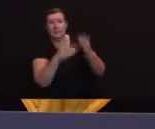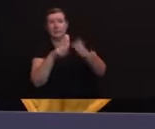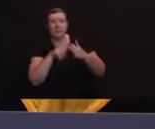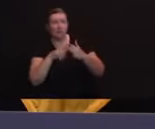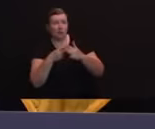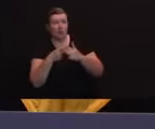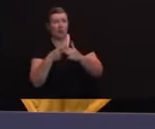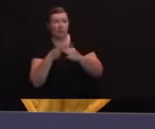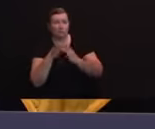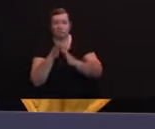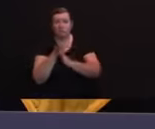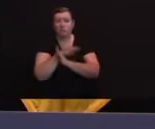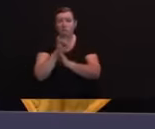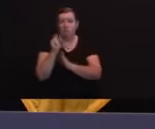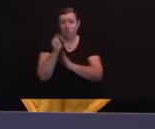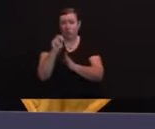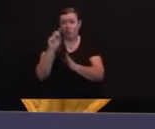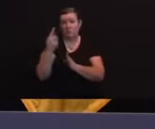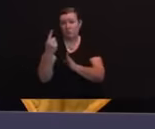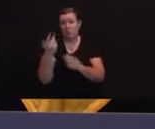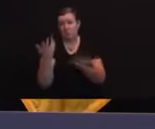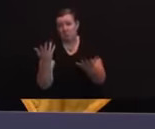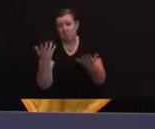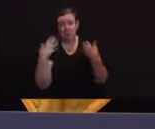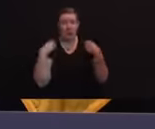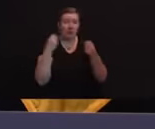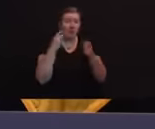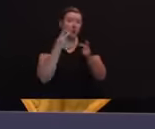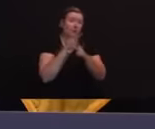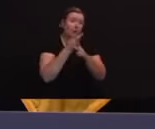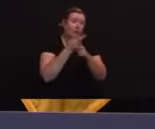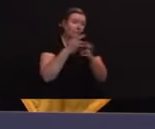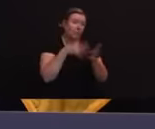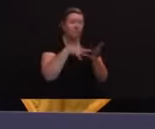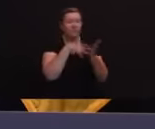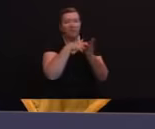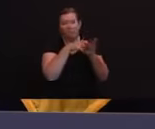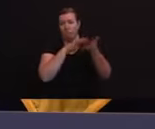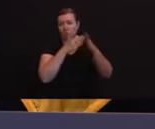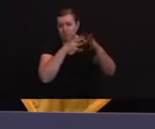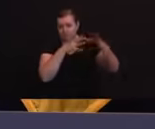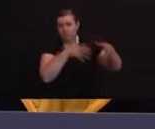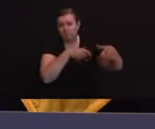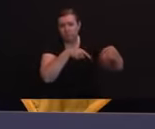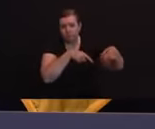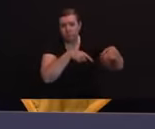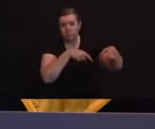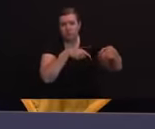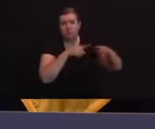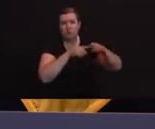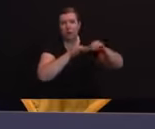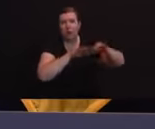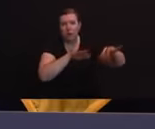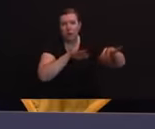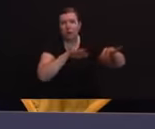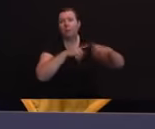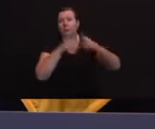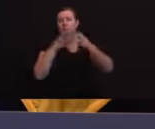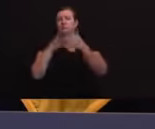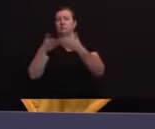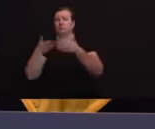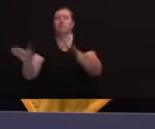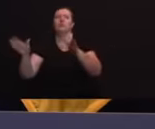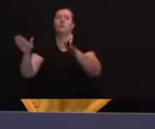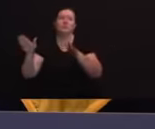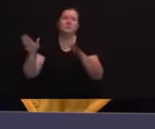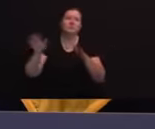vulnerable communities, frontline healthcare workers, essential workers, and then moving into the general population by April or May. I don't want to put words in Vivek's